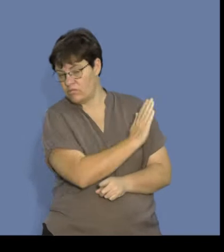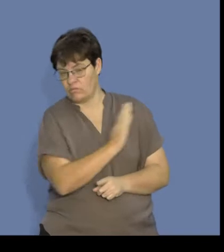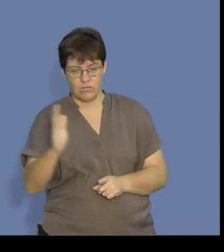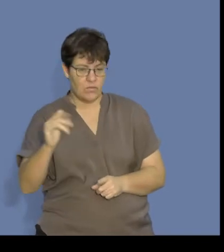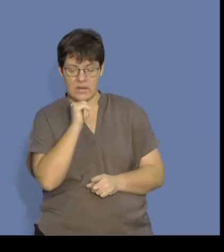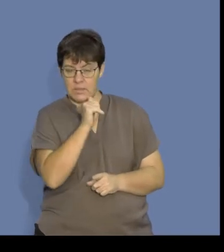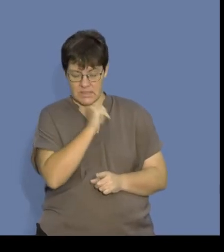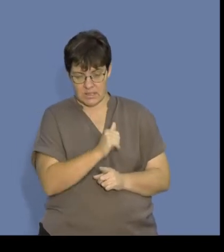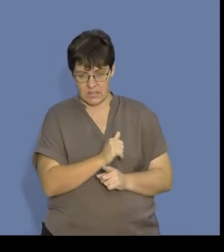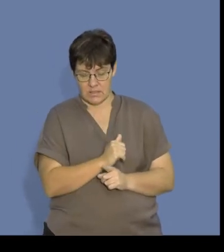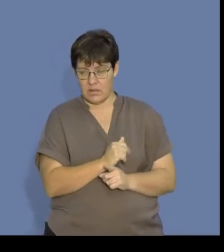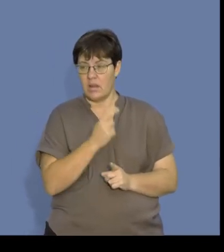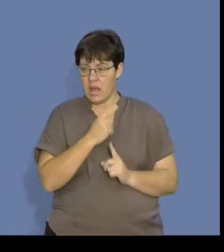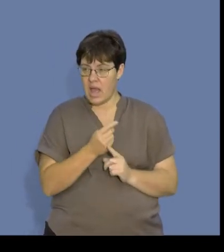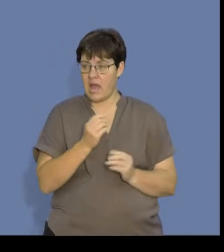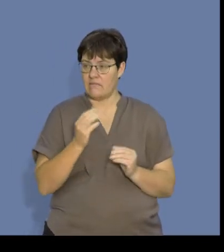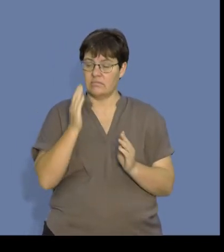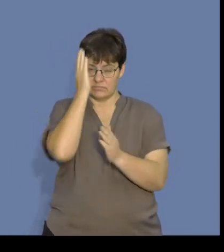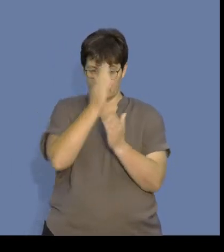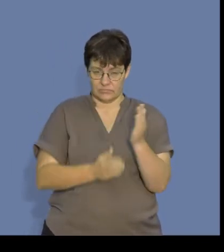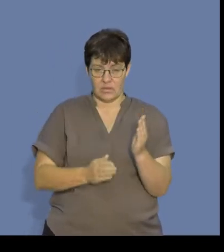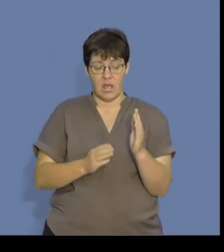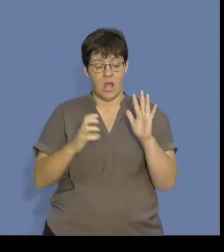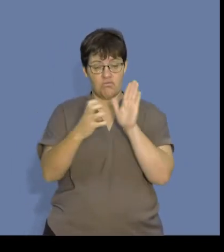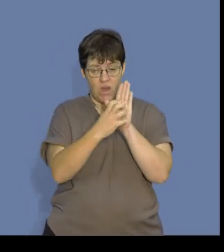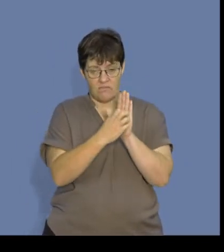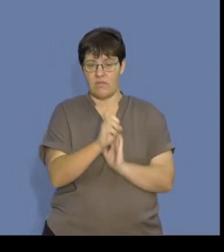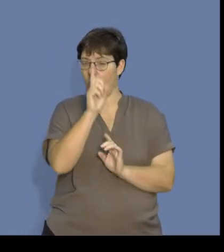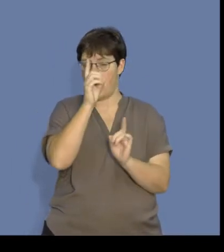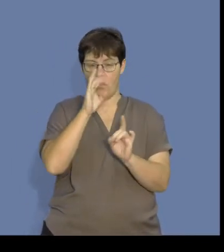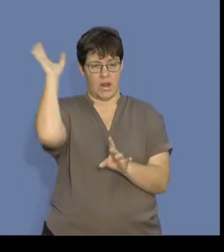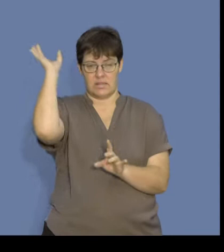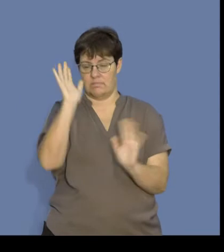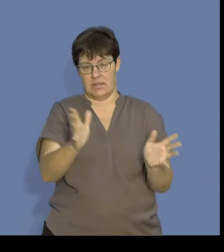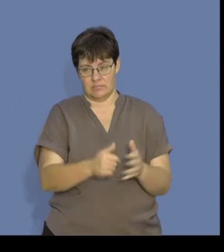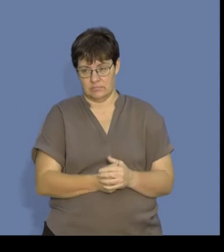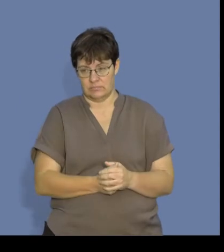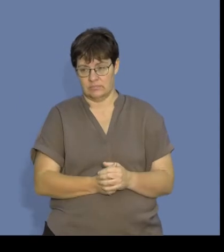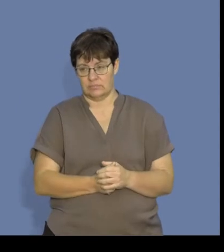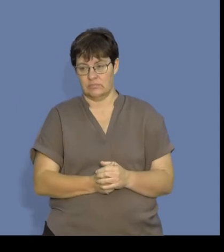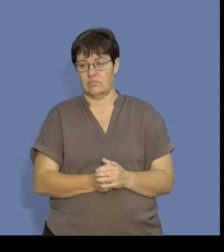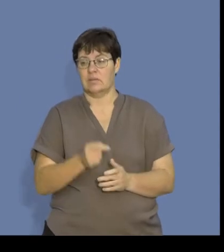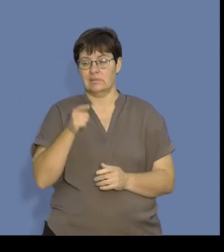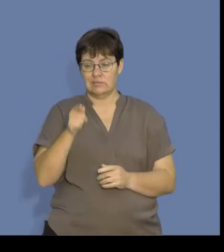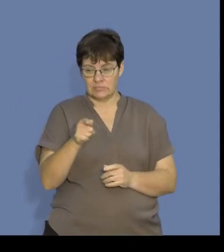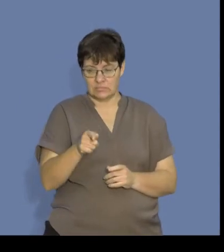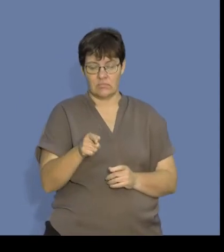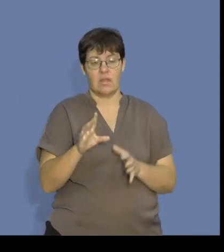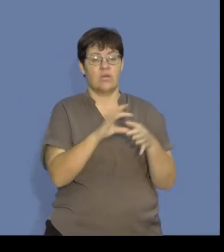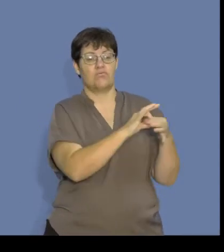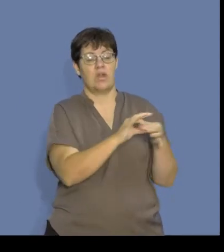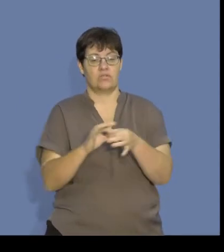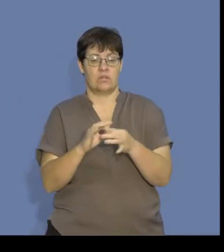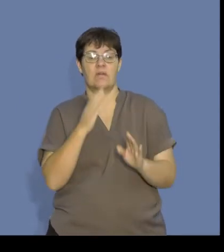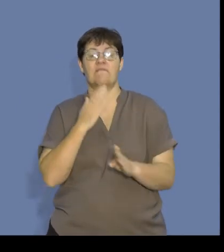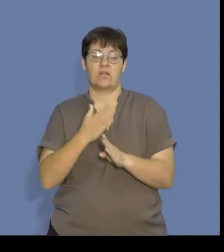to the right, you can shift it to the left, it will only intersect the graph at 1 point. Then my conclusion will be